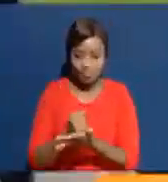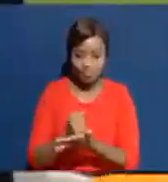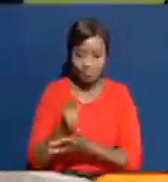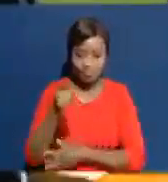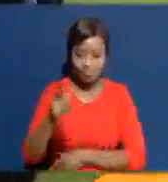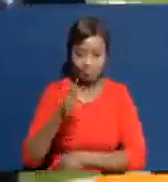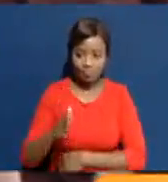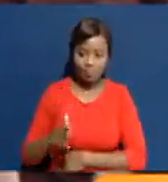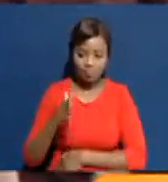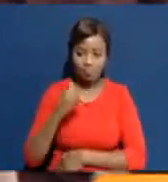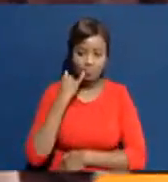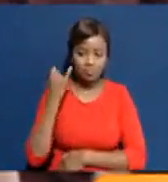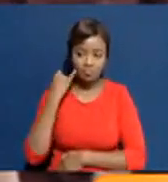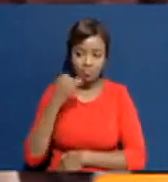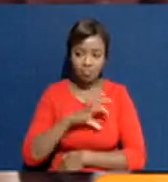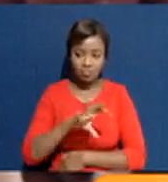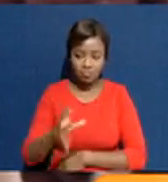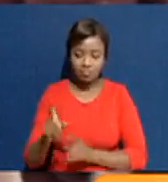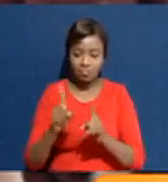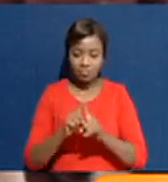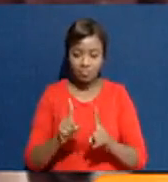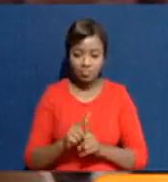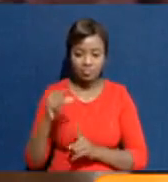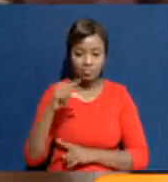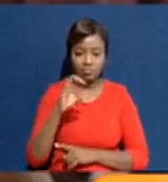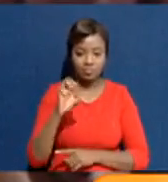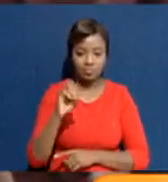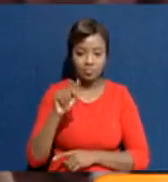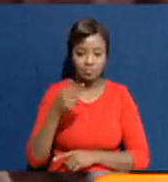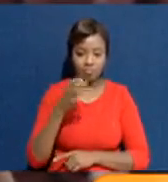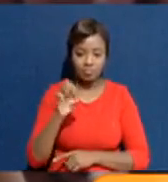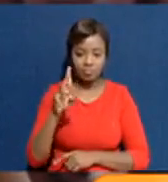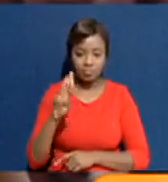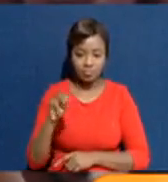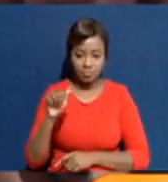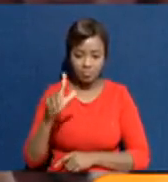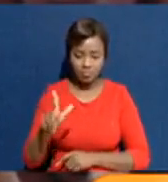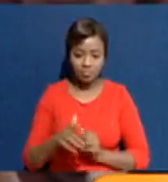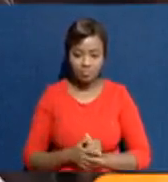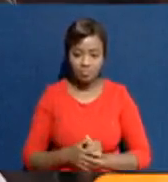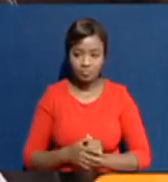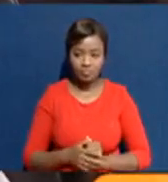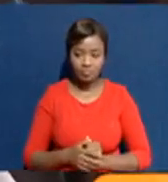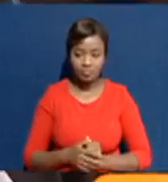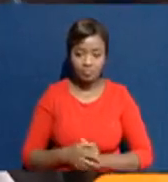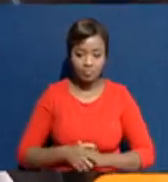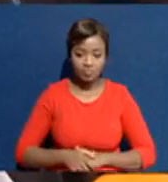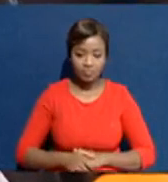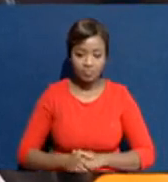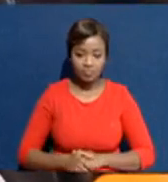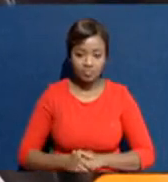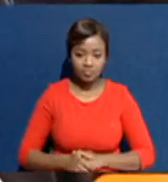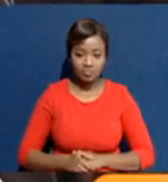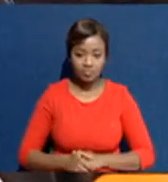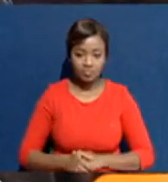Naivasha, Nakuru County. Kenya's power grid is already 92% green and climate smart hydro, solar, geothermal